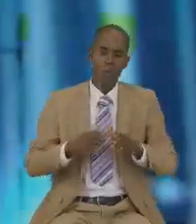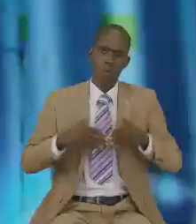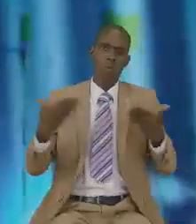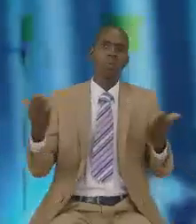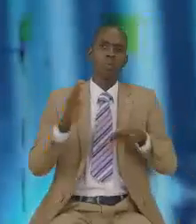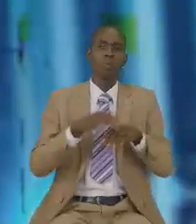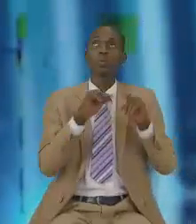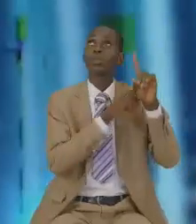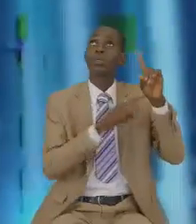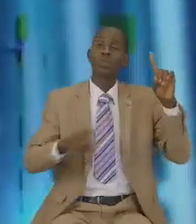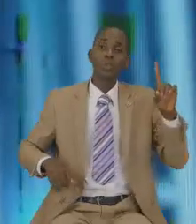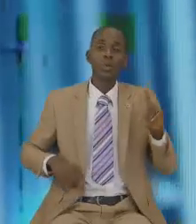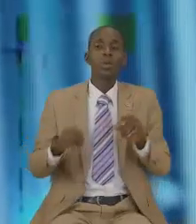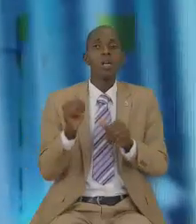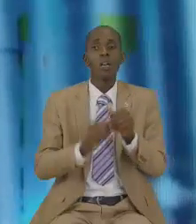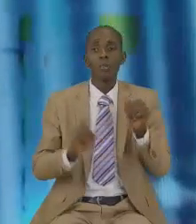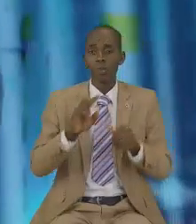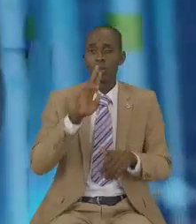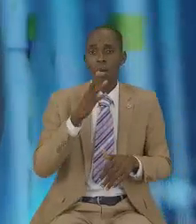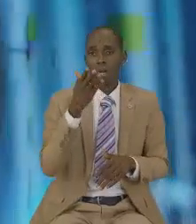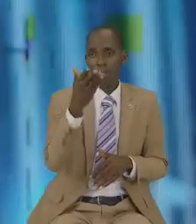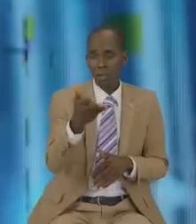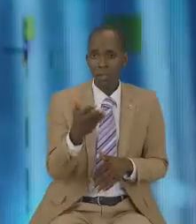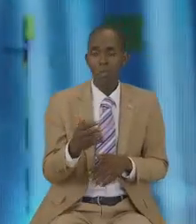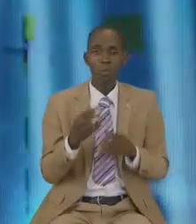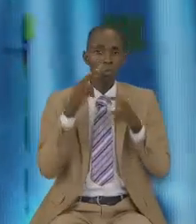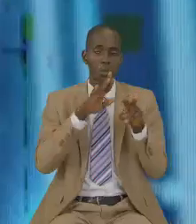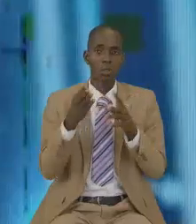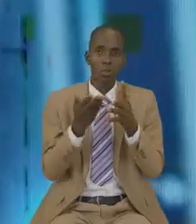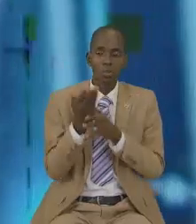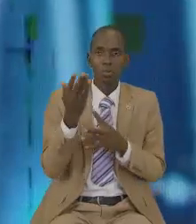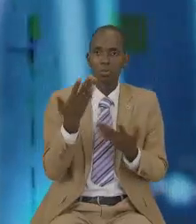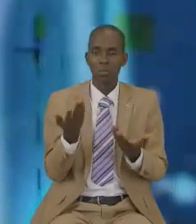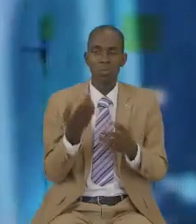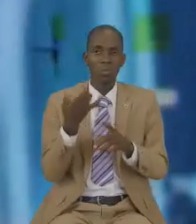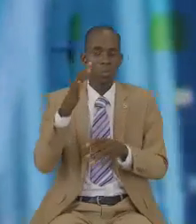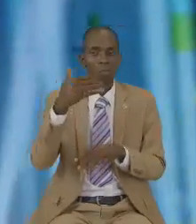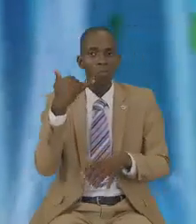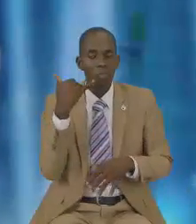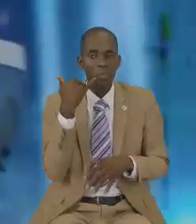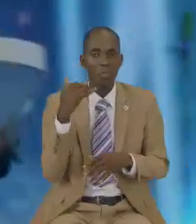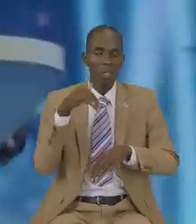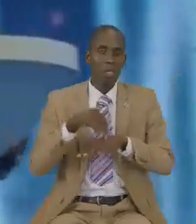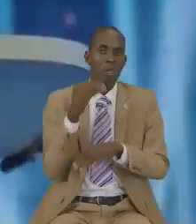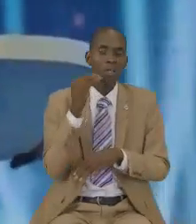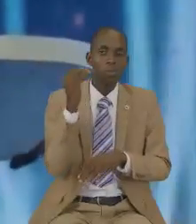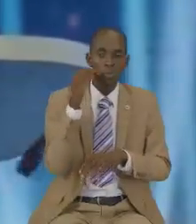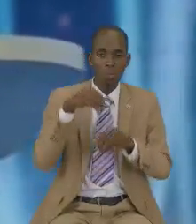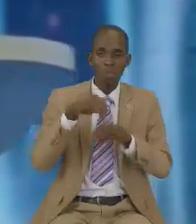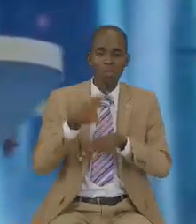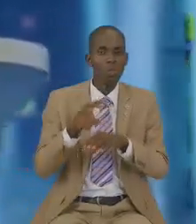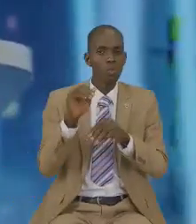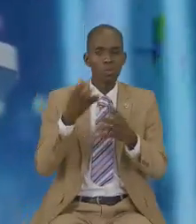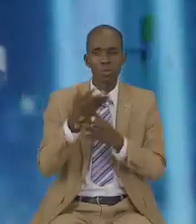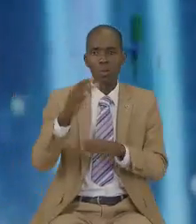and you are linked up with us in this global crusade, your freedom has come now. Raise up the hand and stand up.